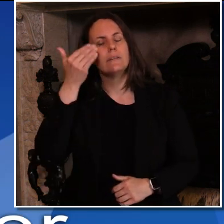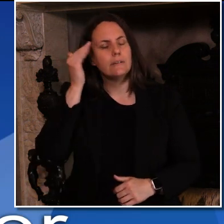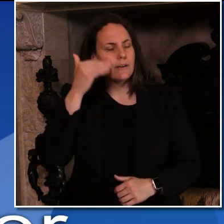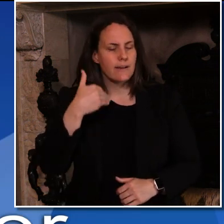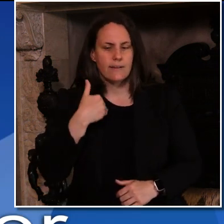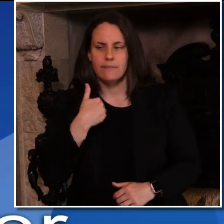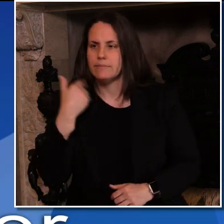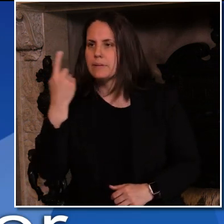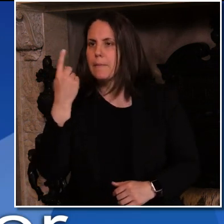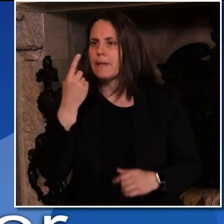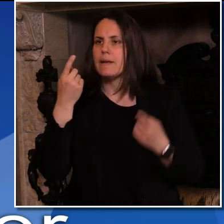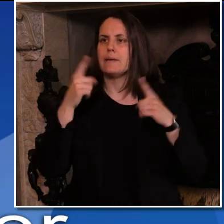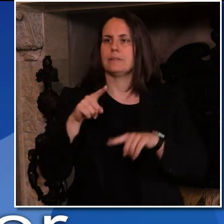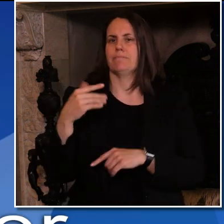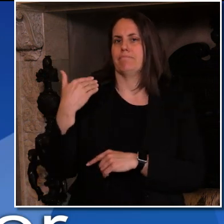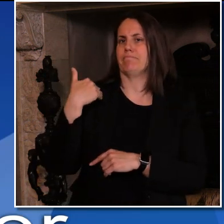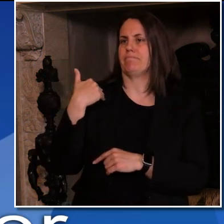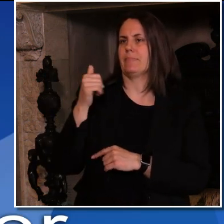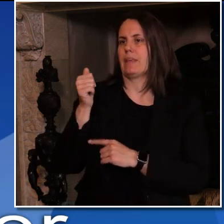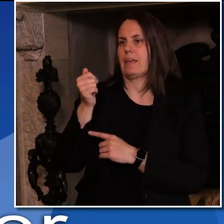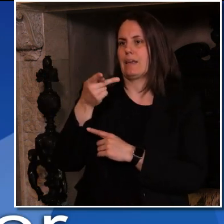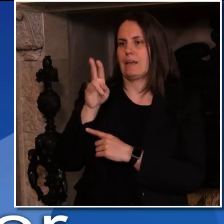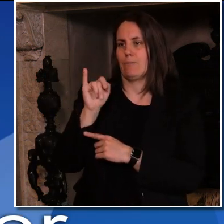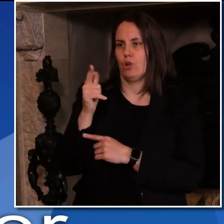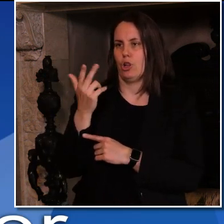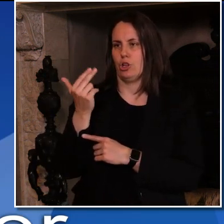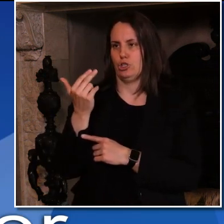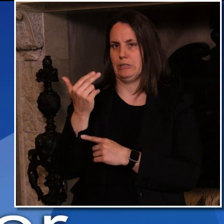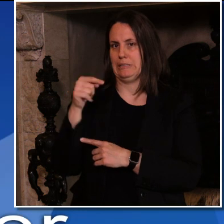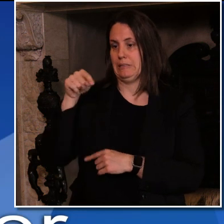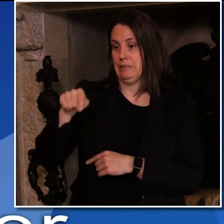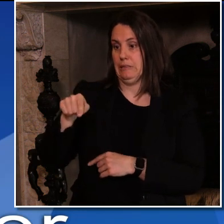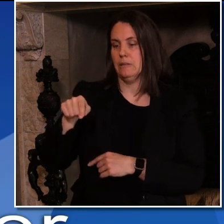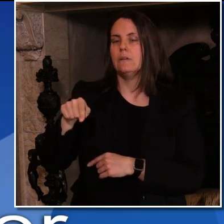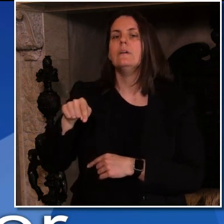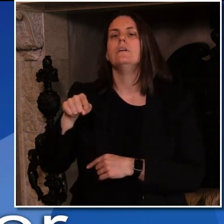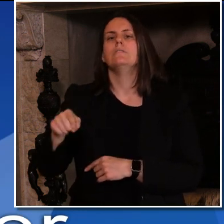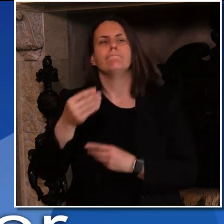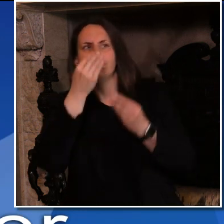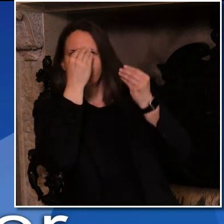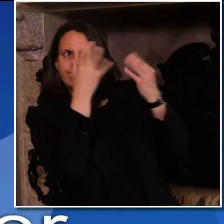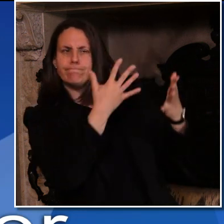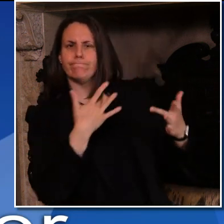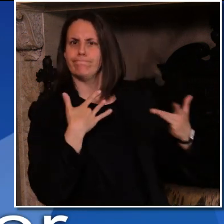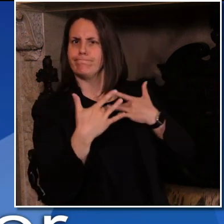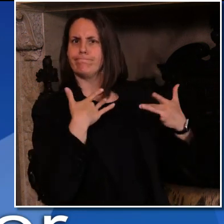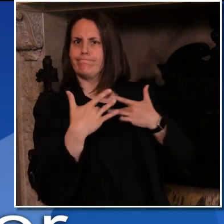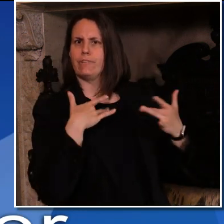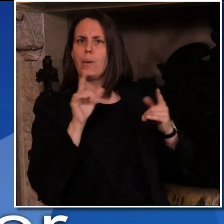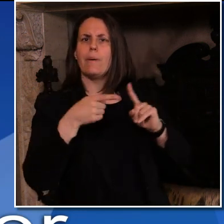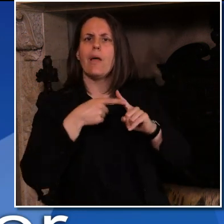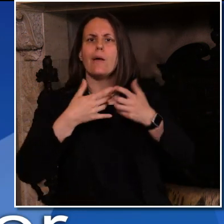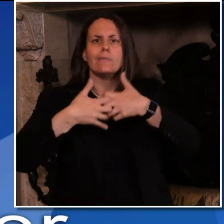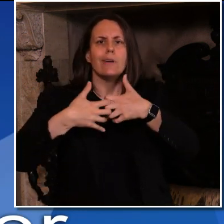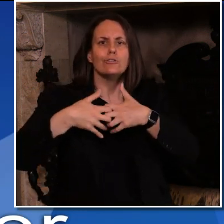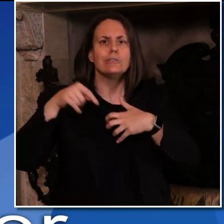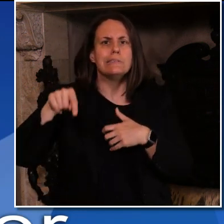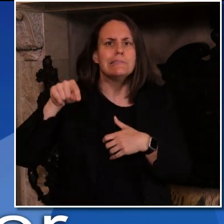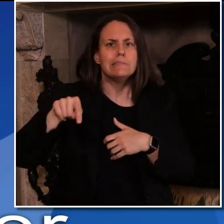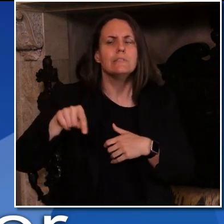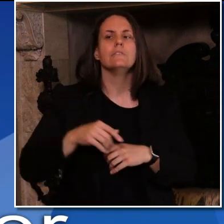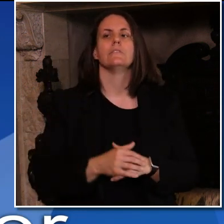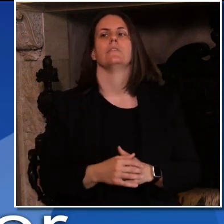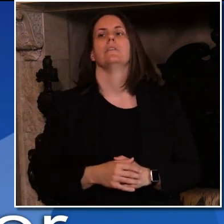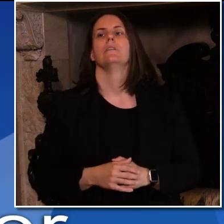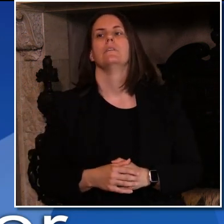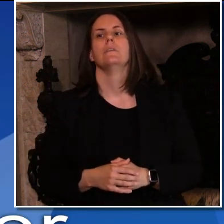at one of the meatpacking plants in Brown County. Voces told us this week that in a follow-up meeting with the governor's office, they were told it was